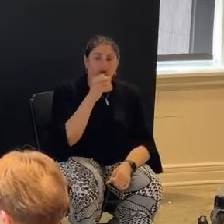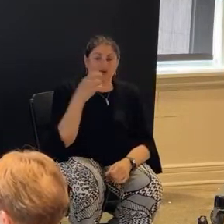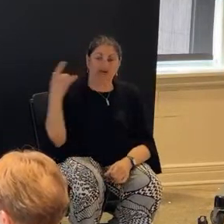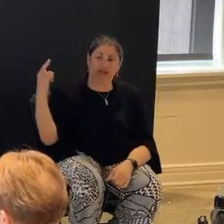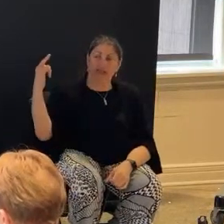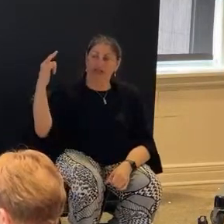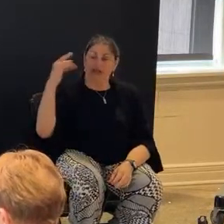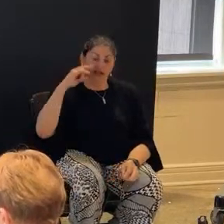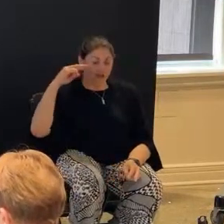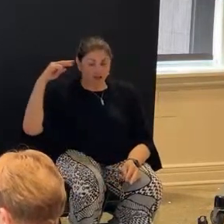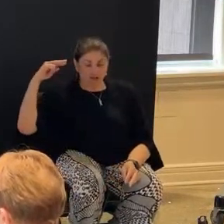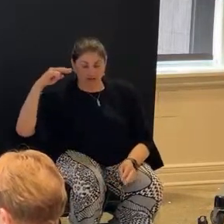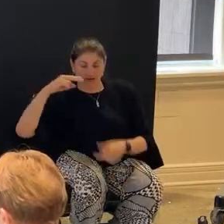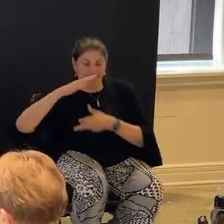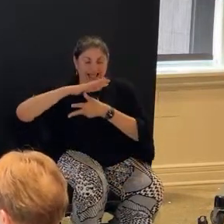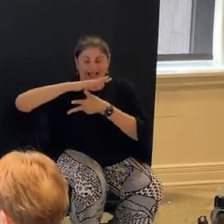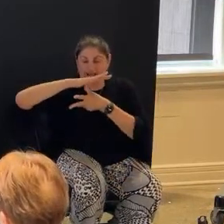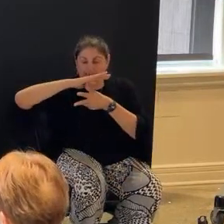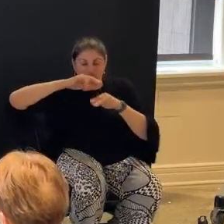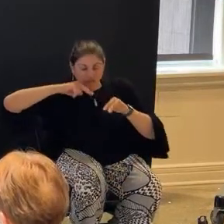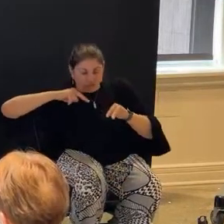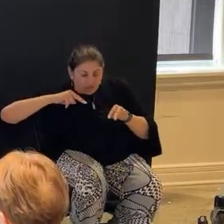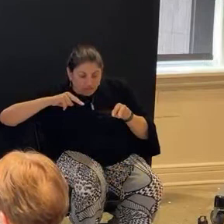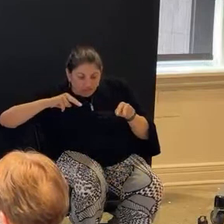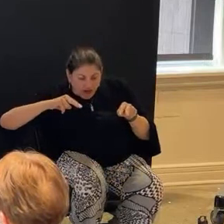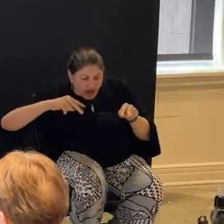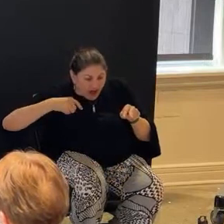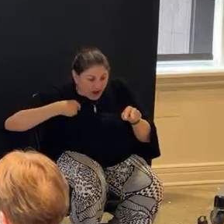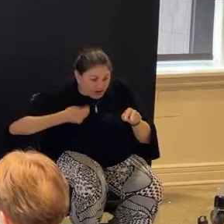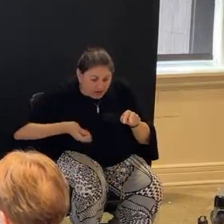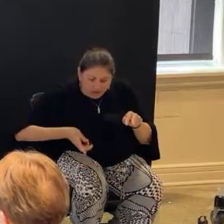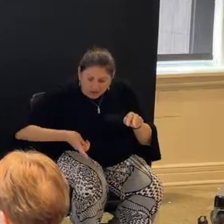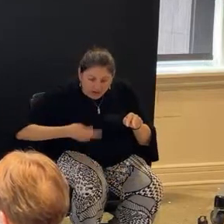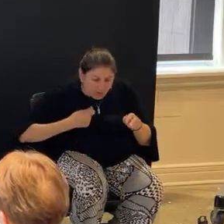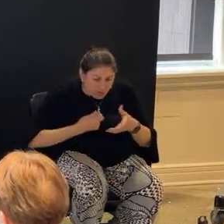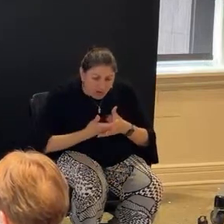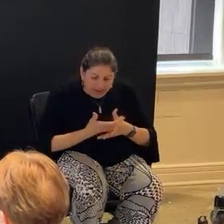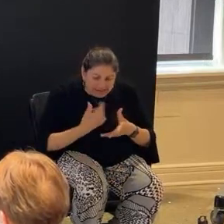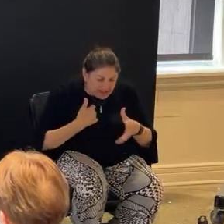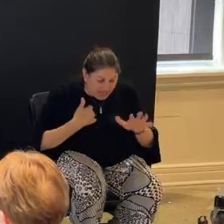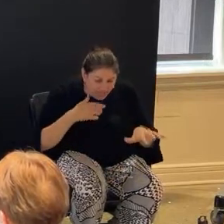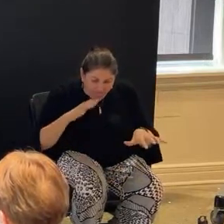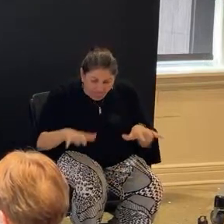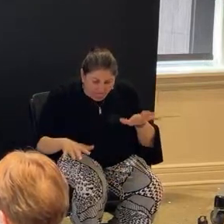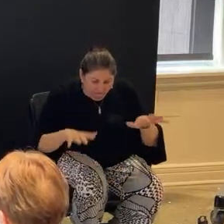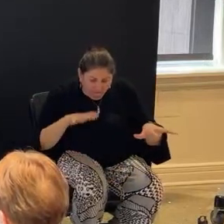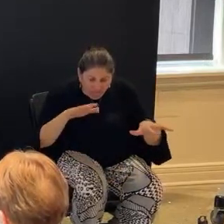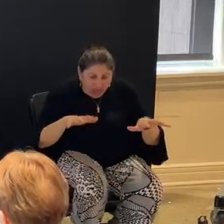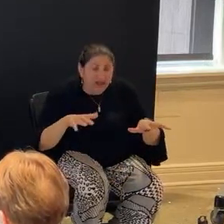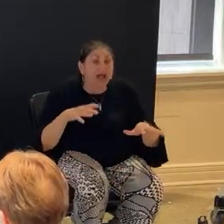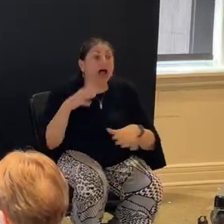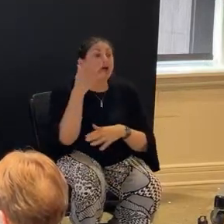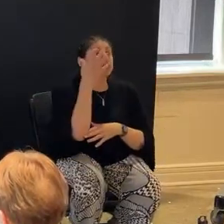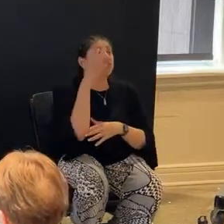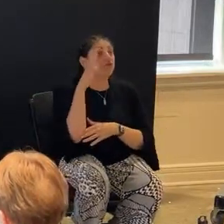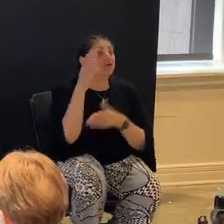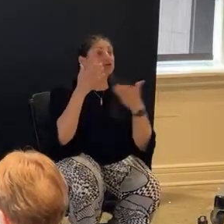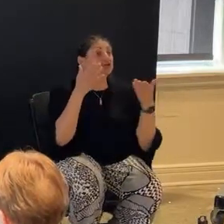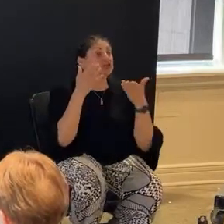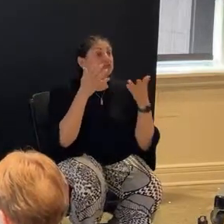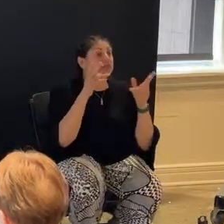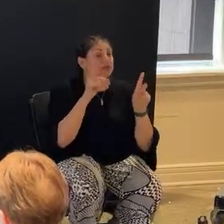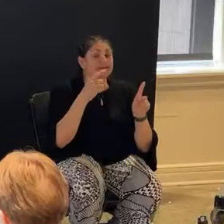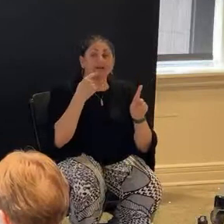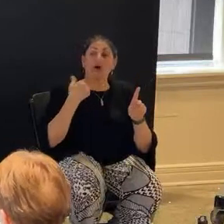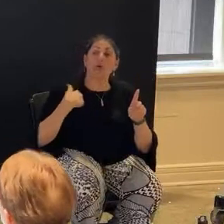down by helicopter, marveling at the wastes, you know, oh my God, the devastation, and being told by the Forest Service guy who was with him that, oh, we haven't